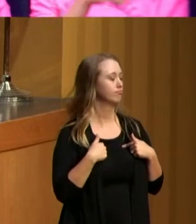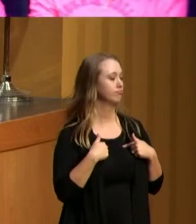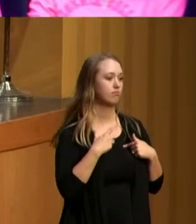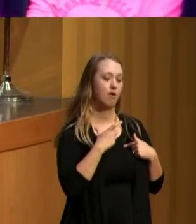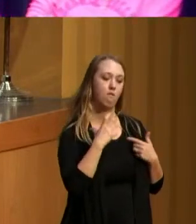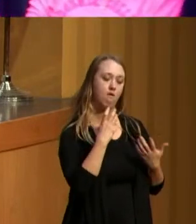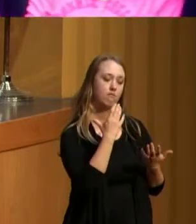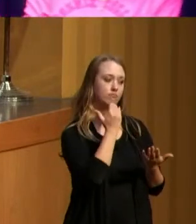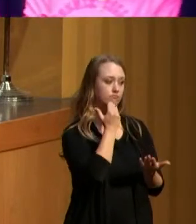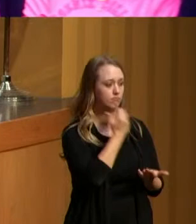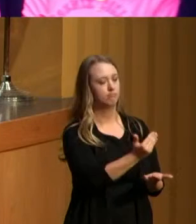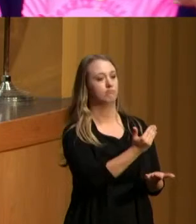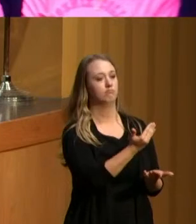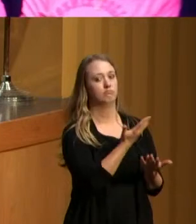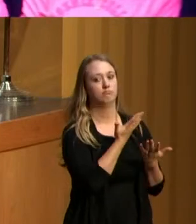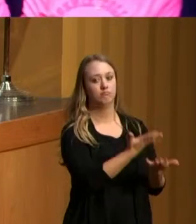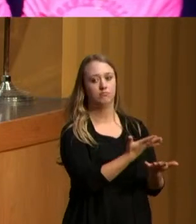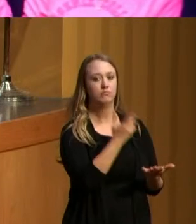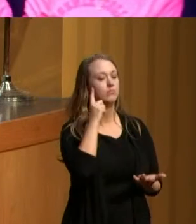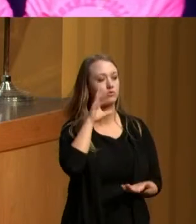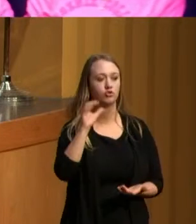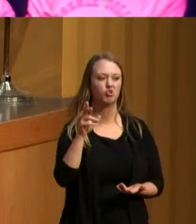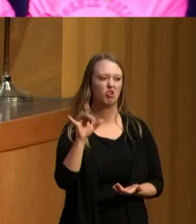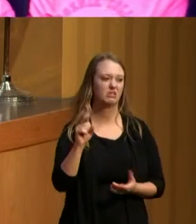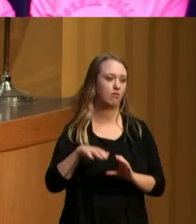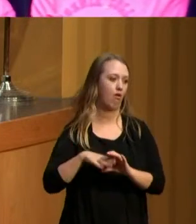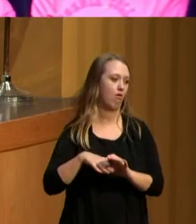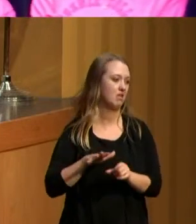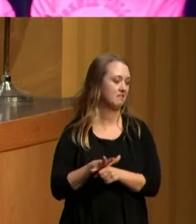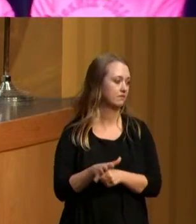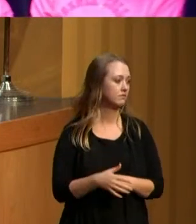thank. Because Chris already covered everything else anyway.